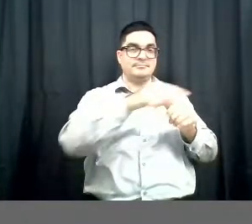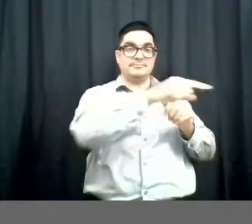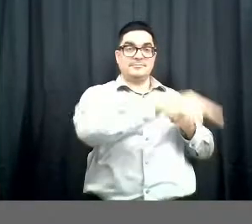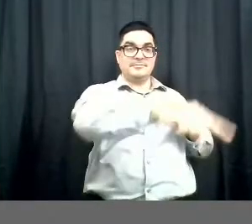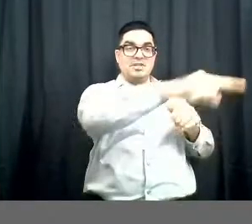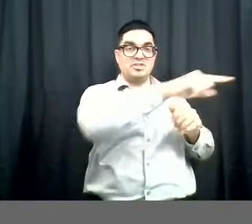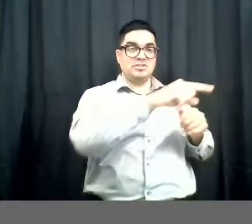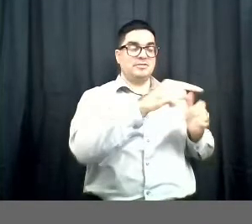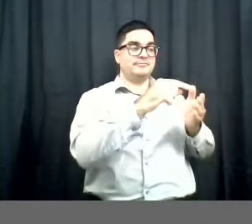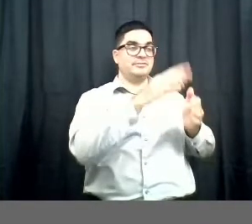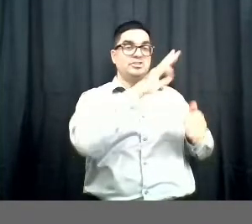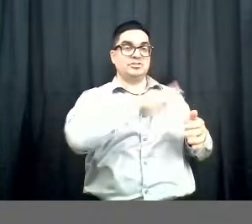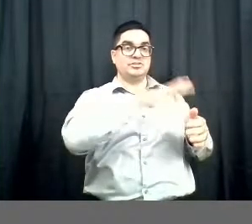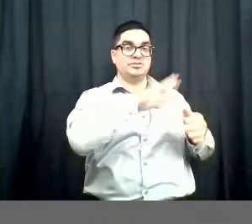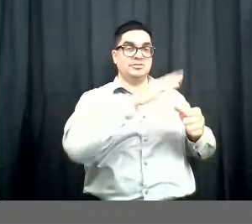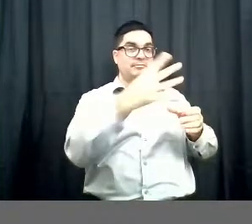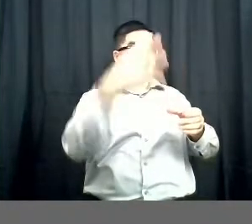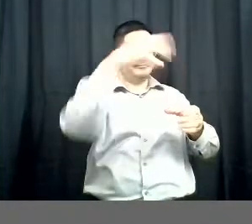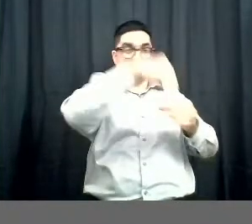to the next page.